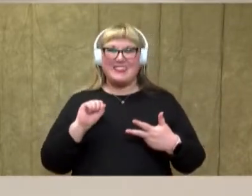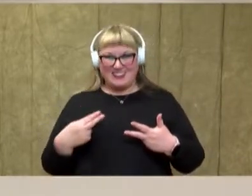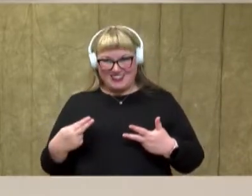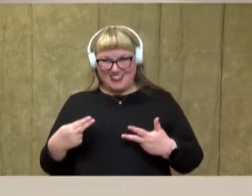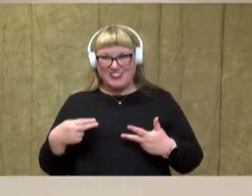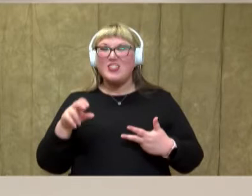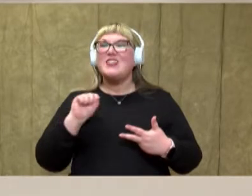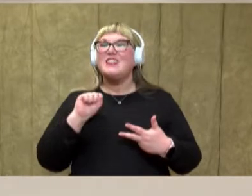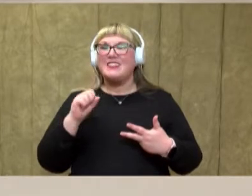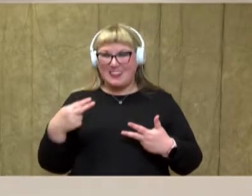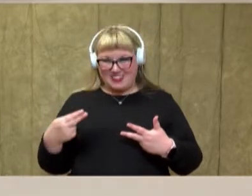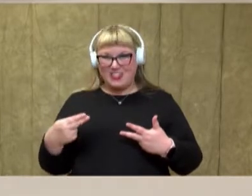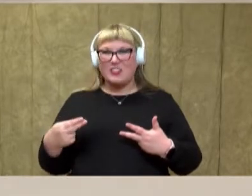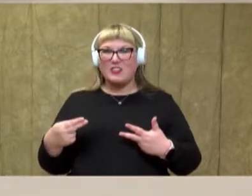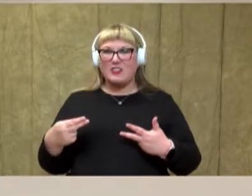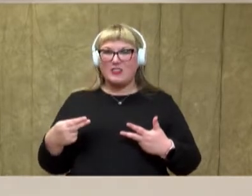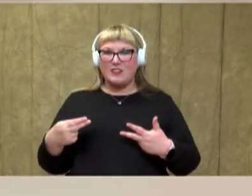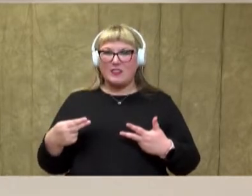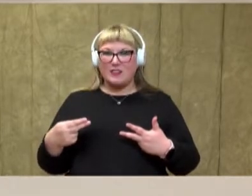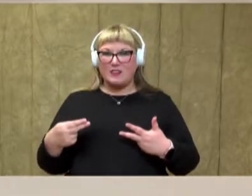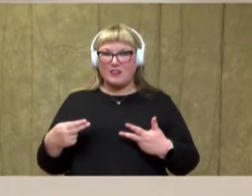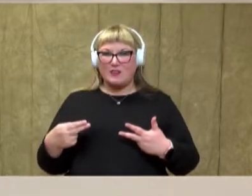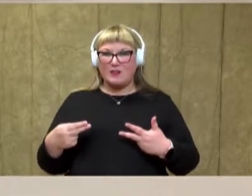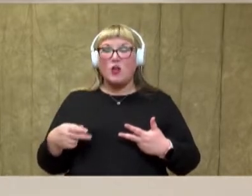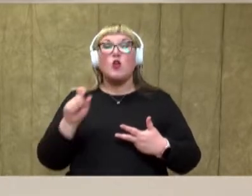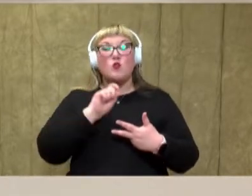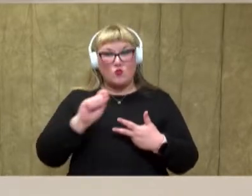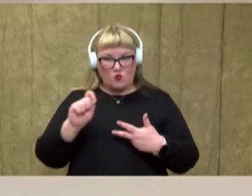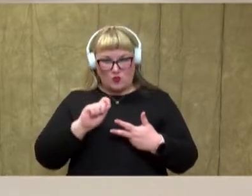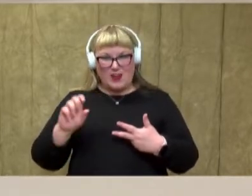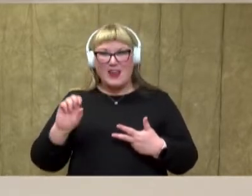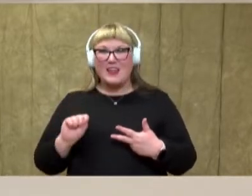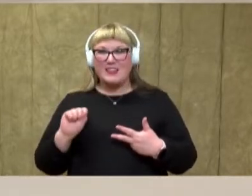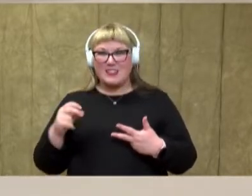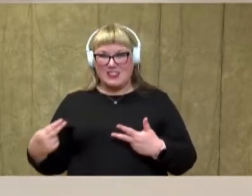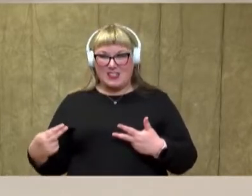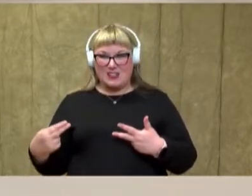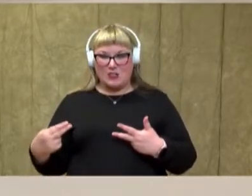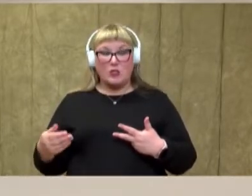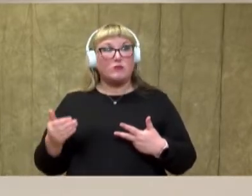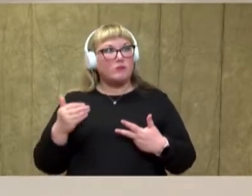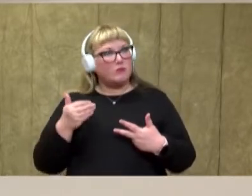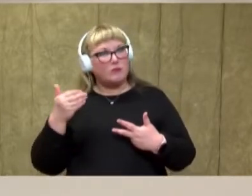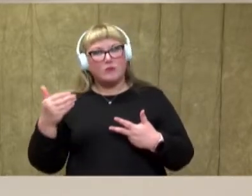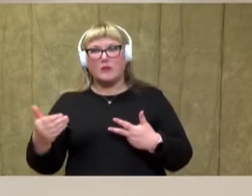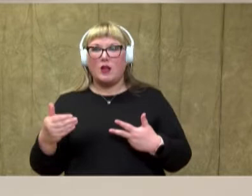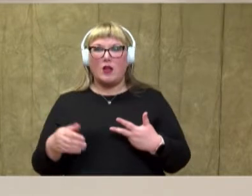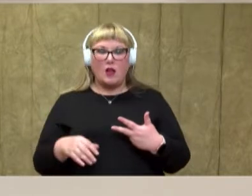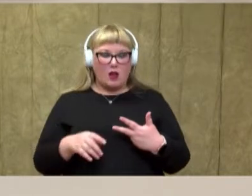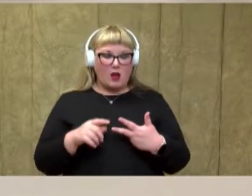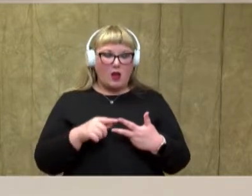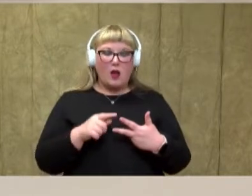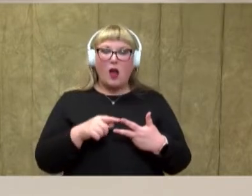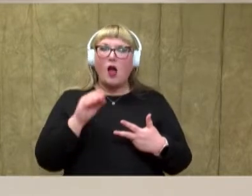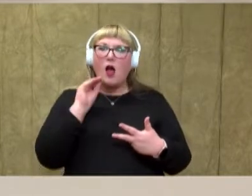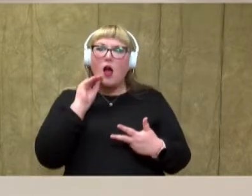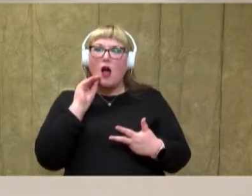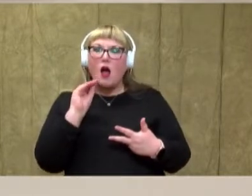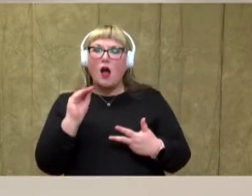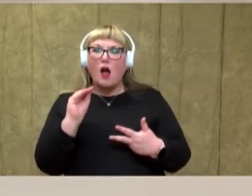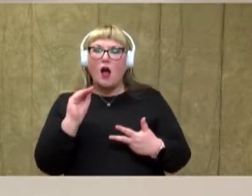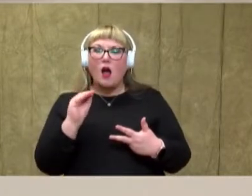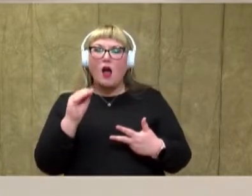sh. S-H, absolutely. Go ahead and write that on your paper. S-H, let's keep going. Sh,